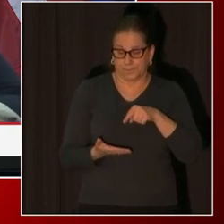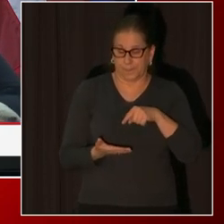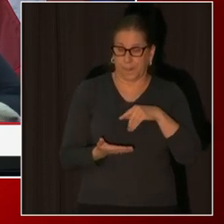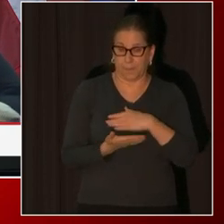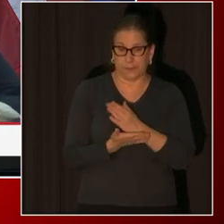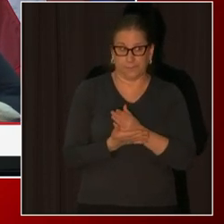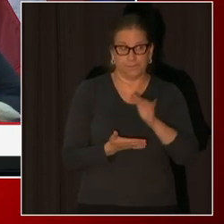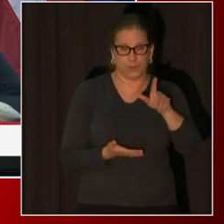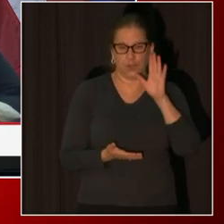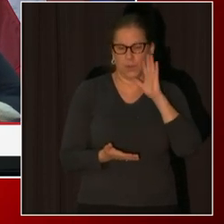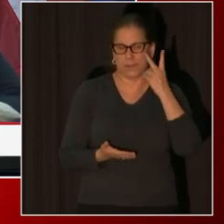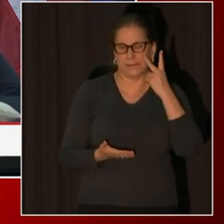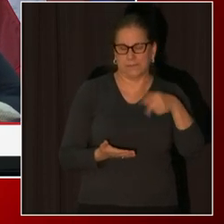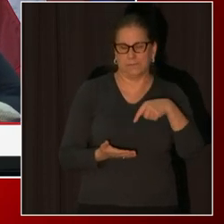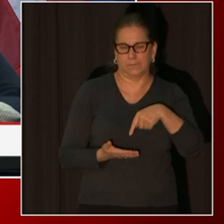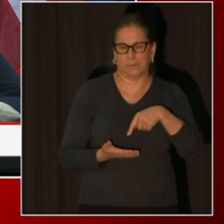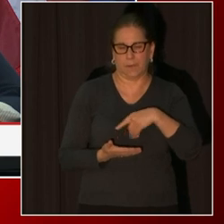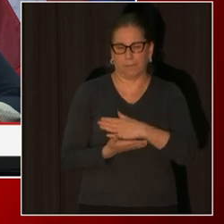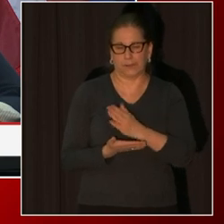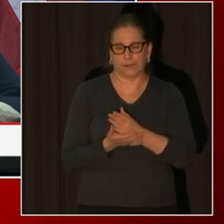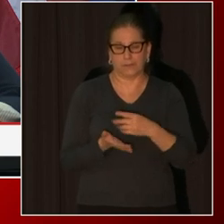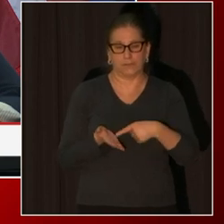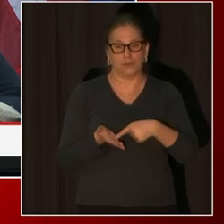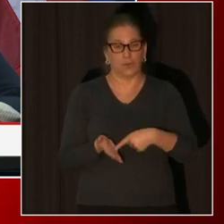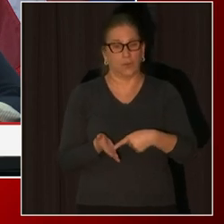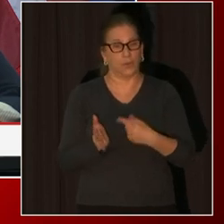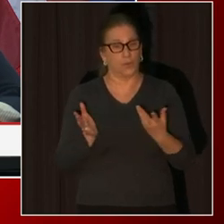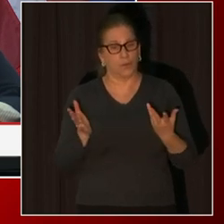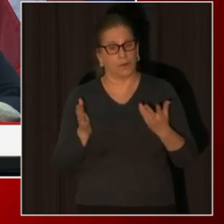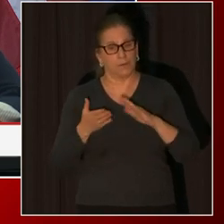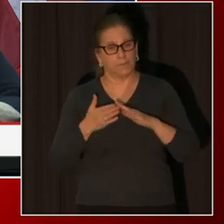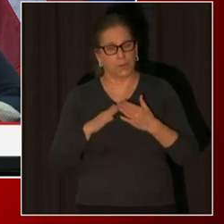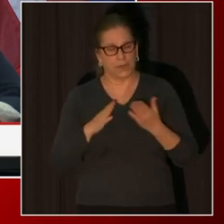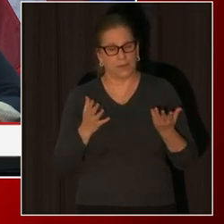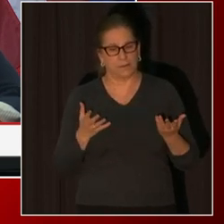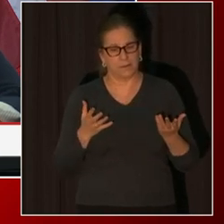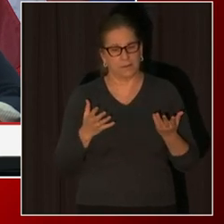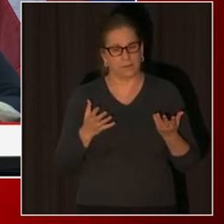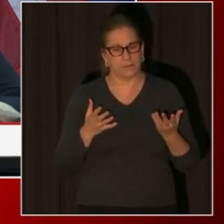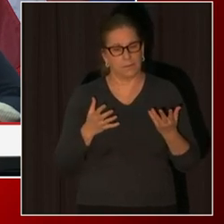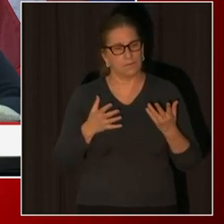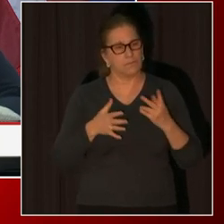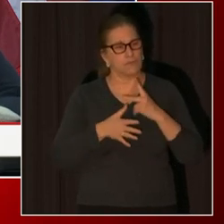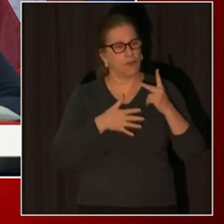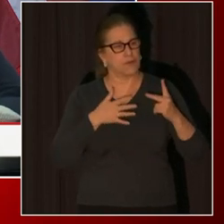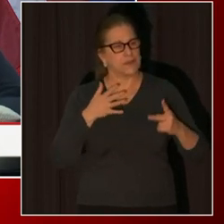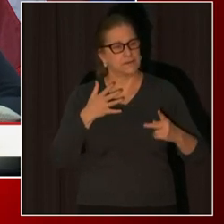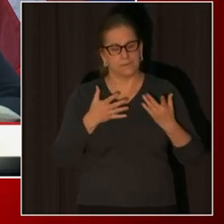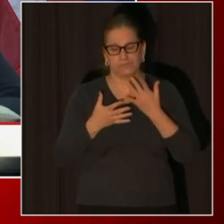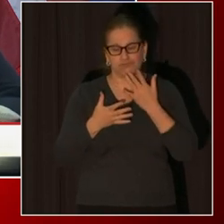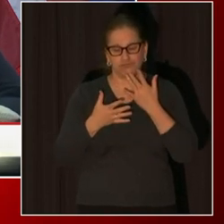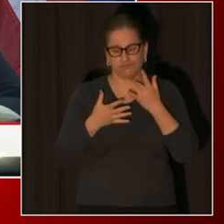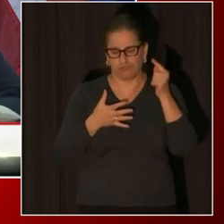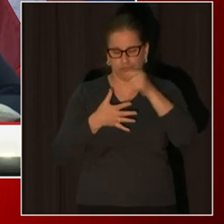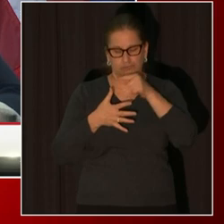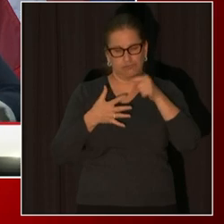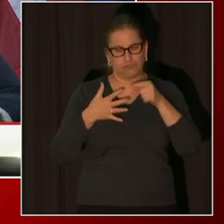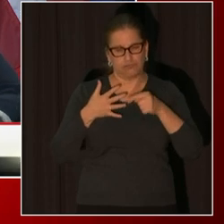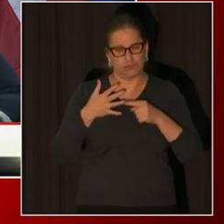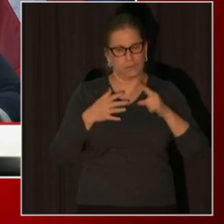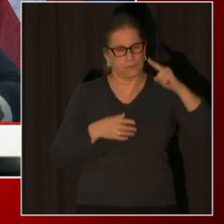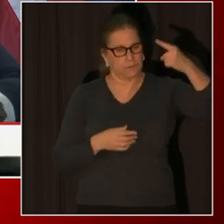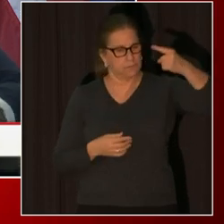really reflects our community's priorities. It is a balanced budget that makes big investments